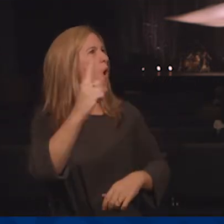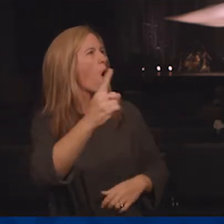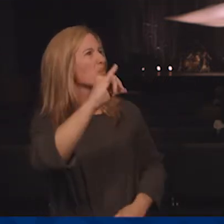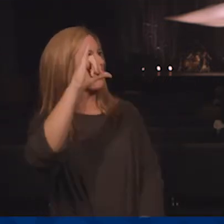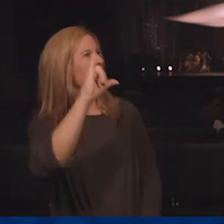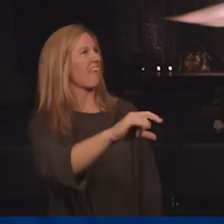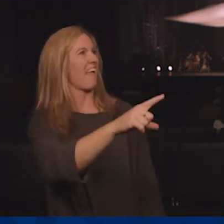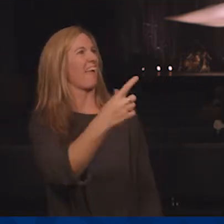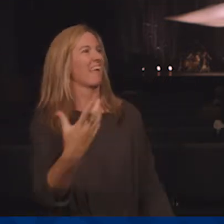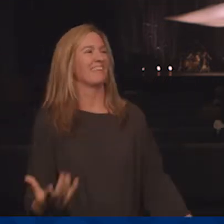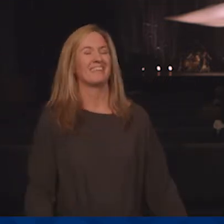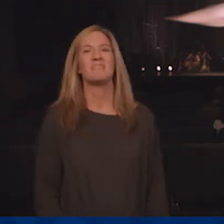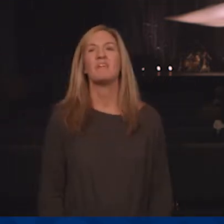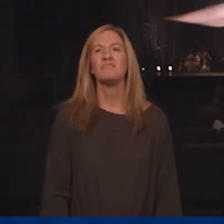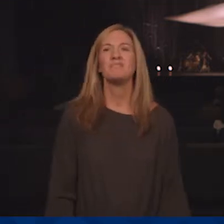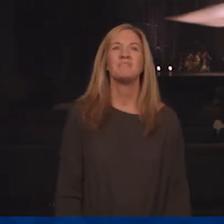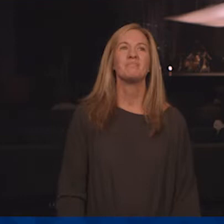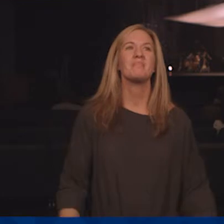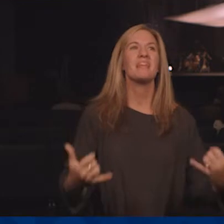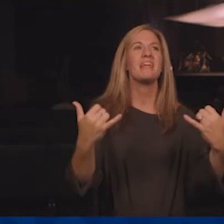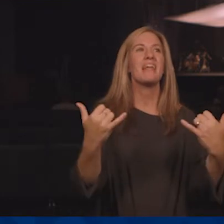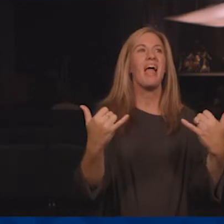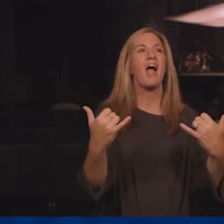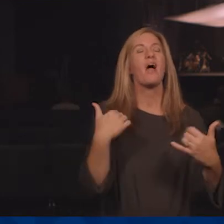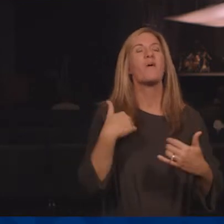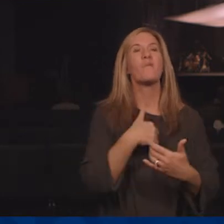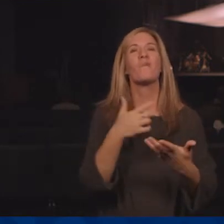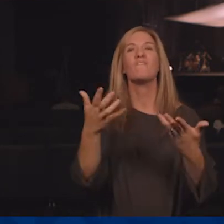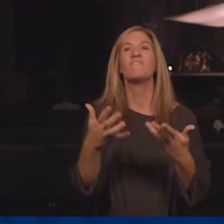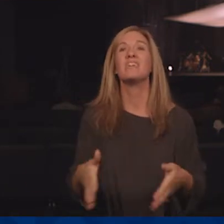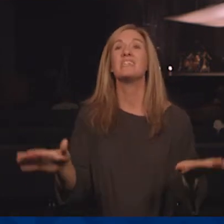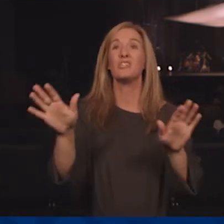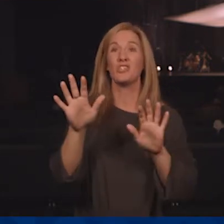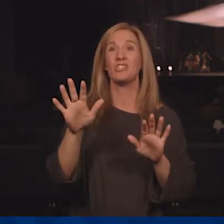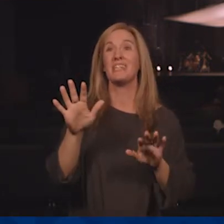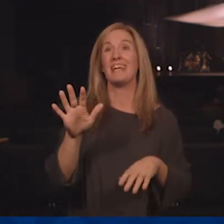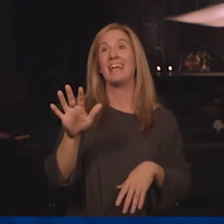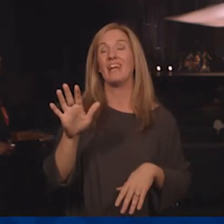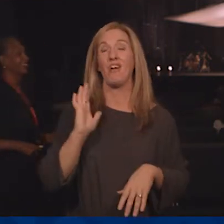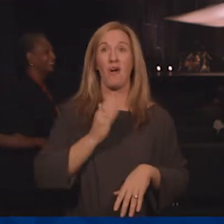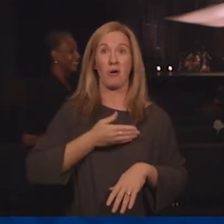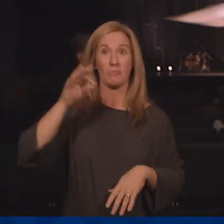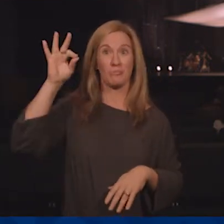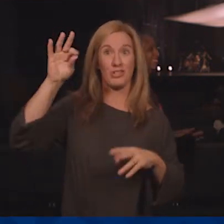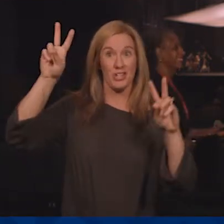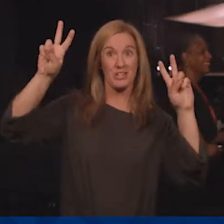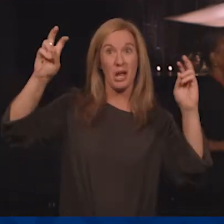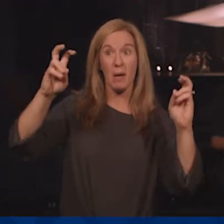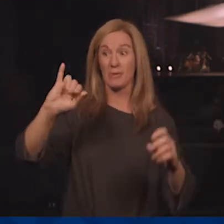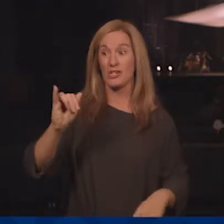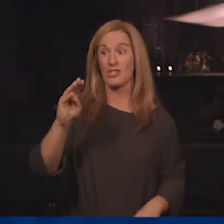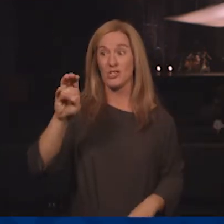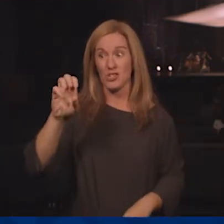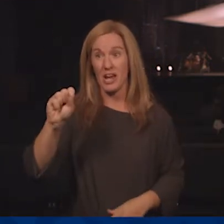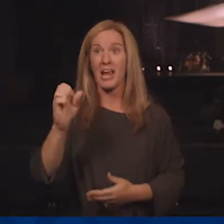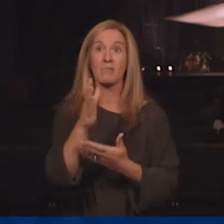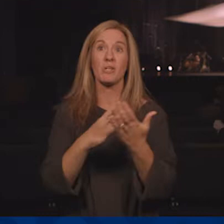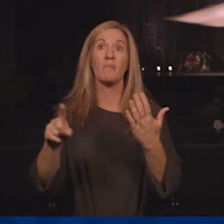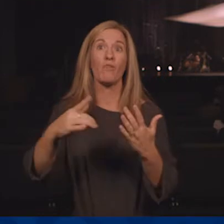Congratulations, church, finishing up what some of you feel like has been a 77-week series on the book of